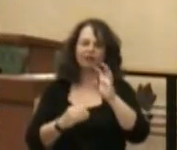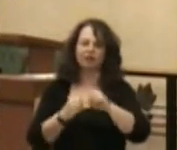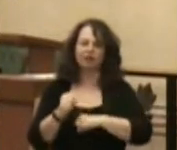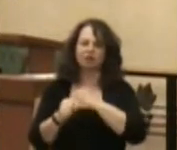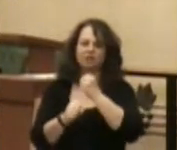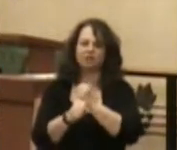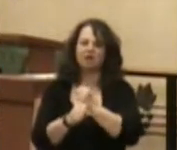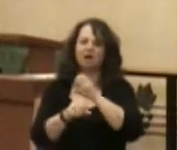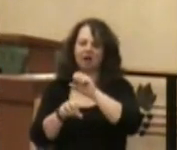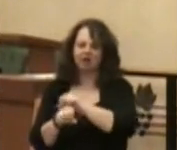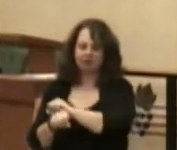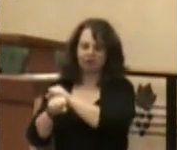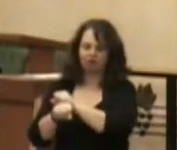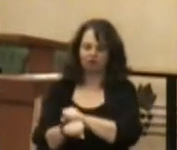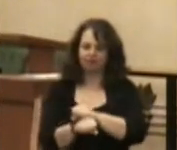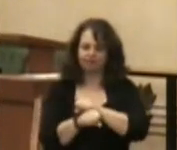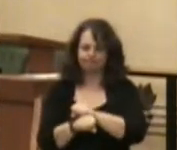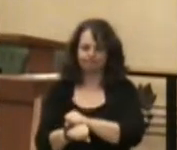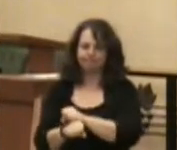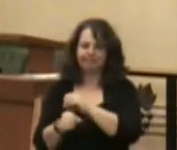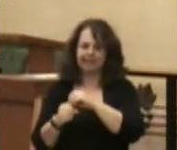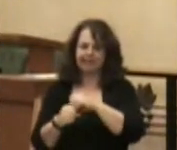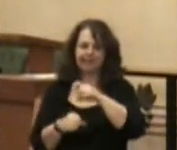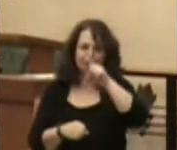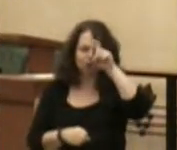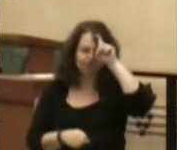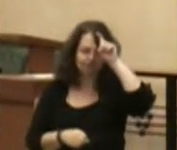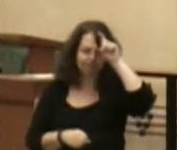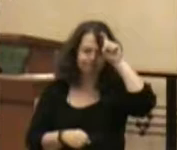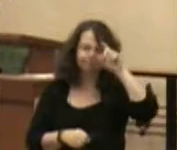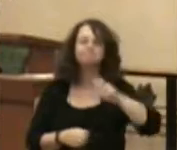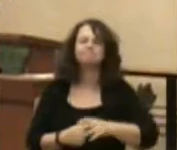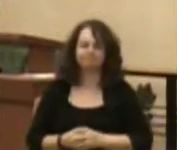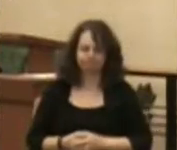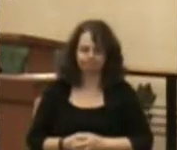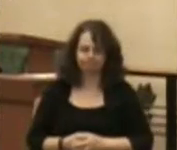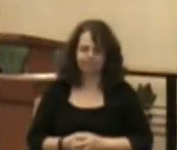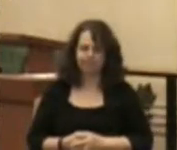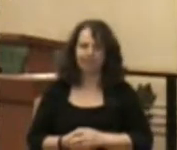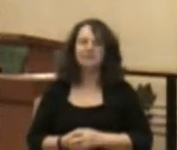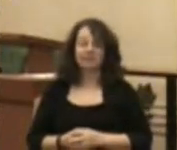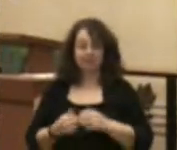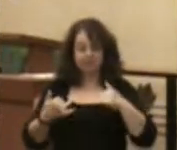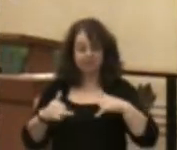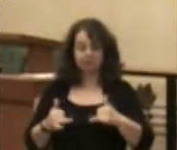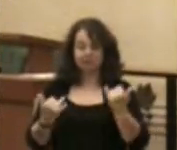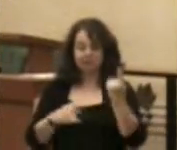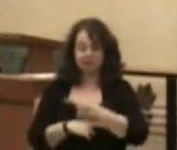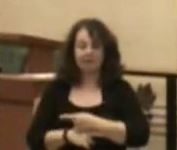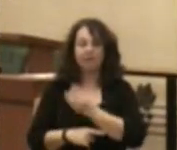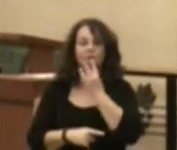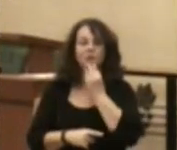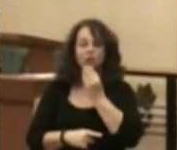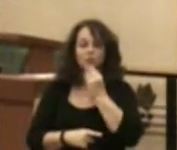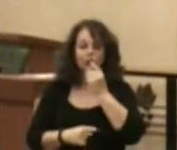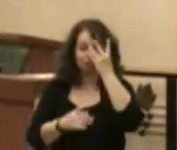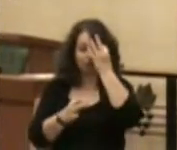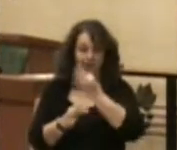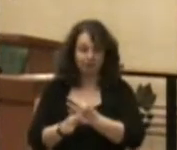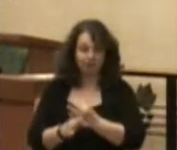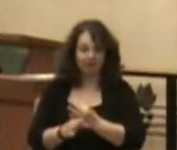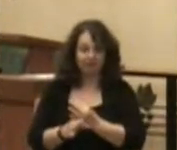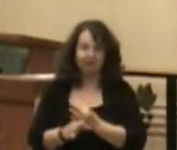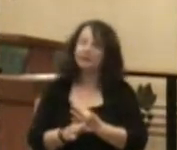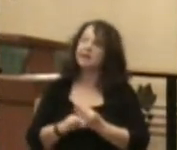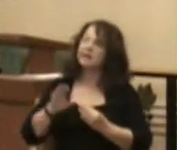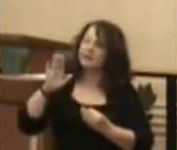Egypt. This story still stands at the pinnacle of Jewish faith this day, the ultimate story of God's love